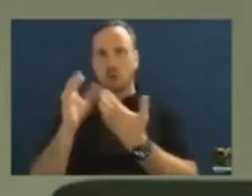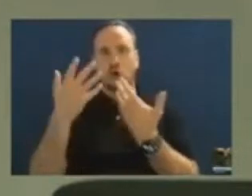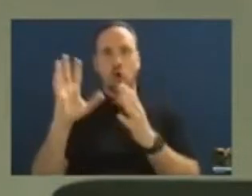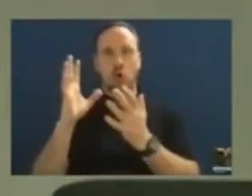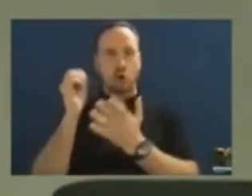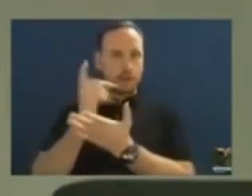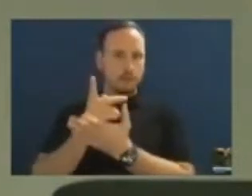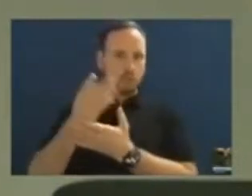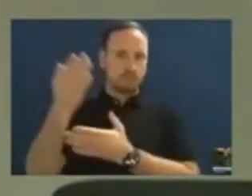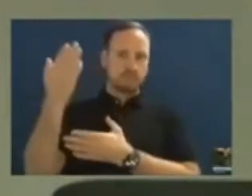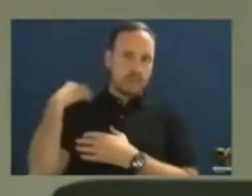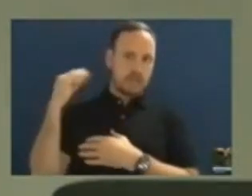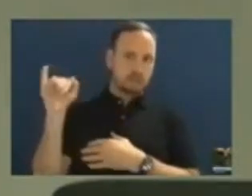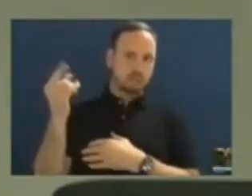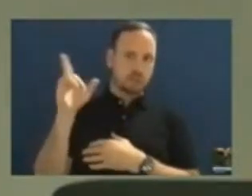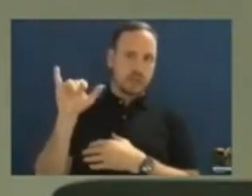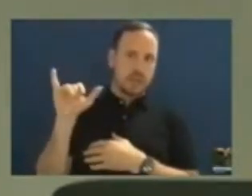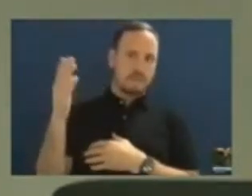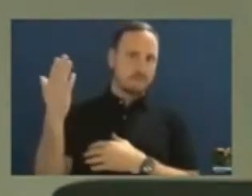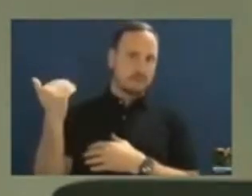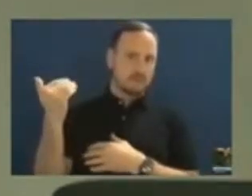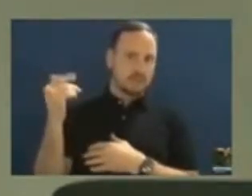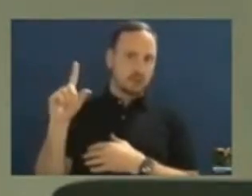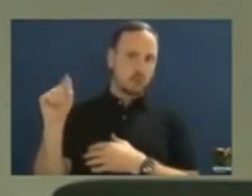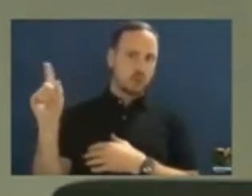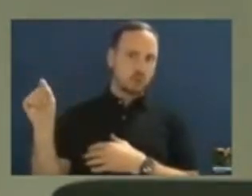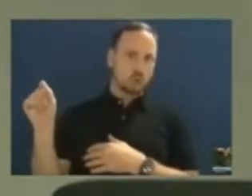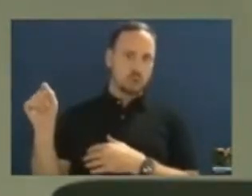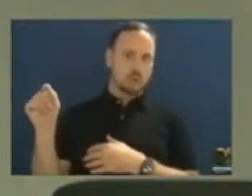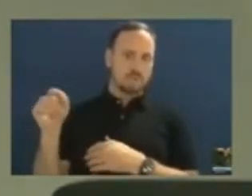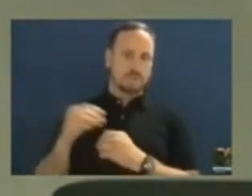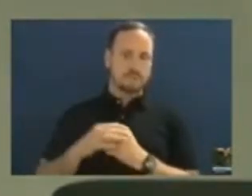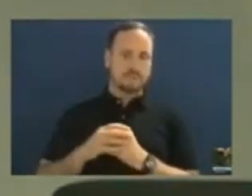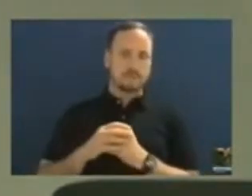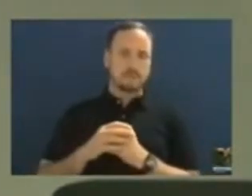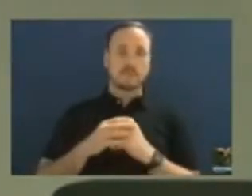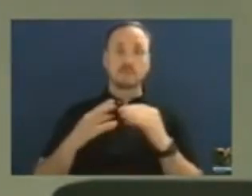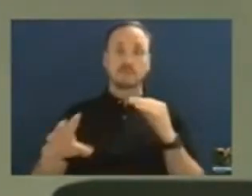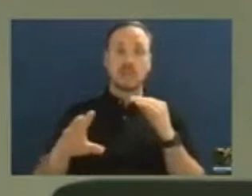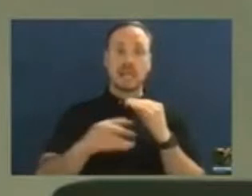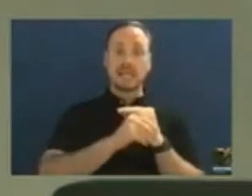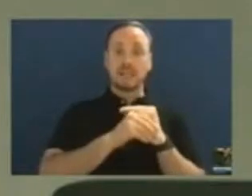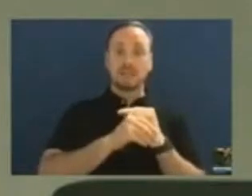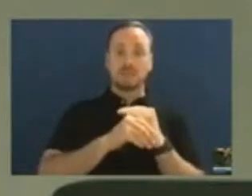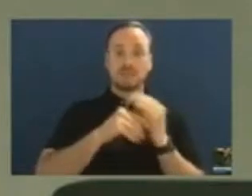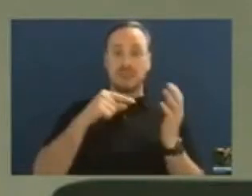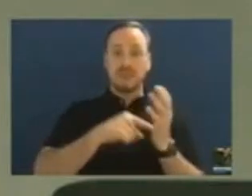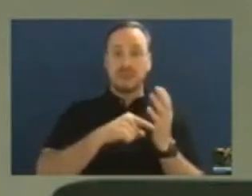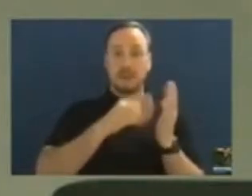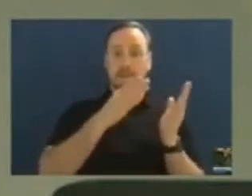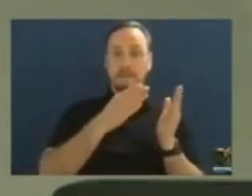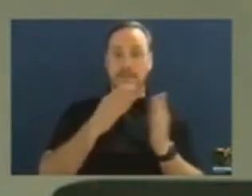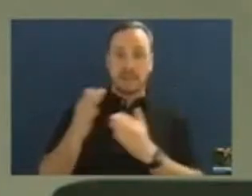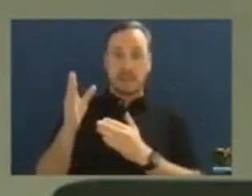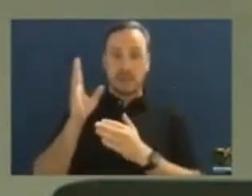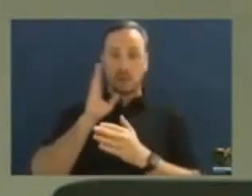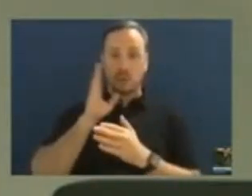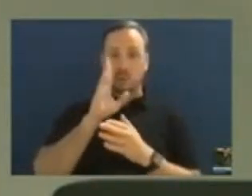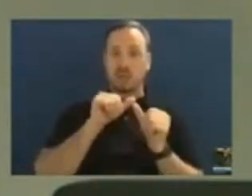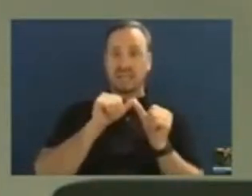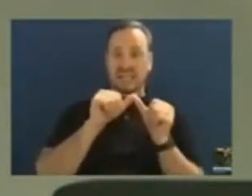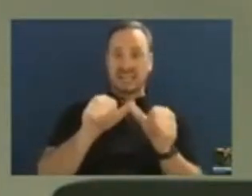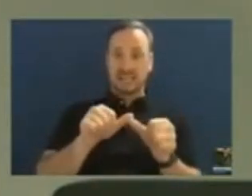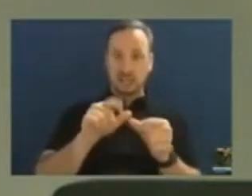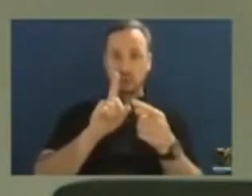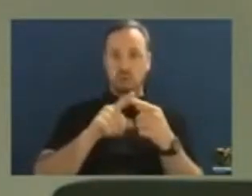15th, 2020. Additionally, this plan will continue to adhere to the